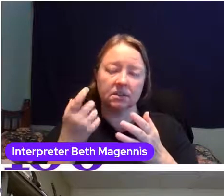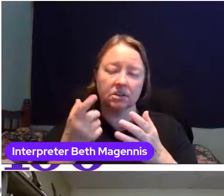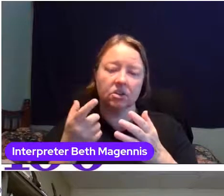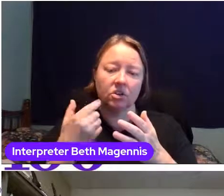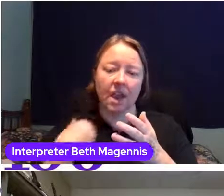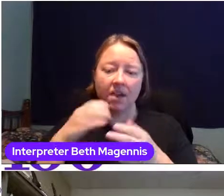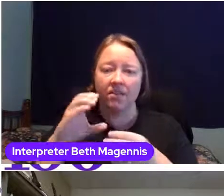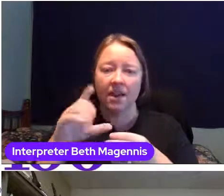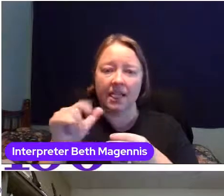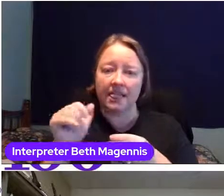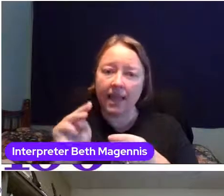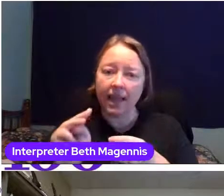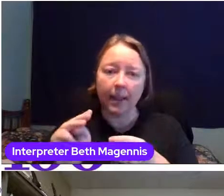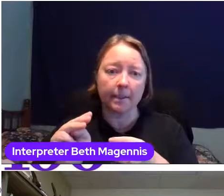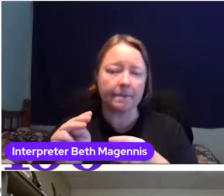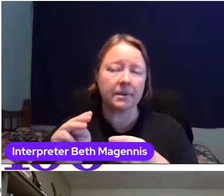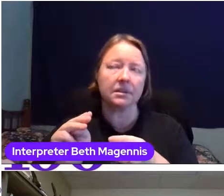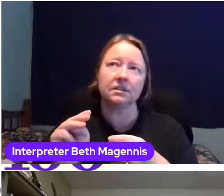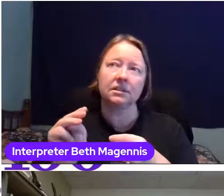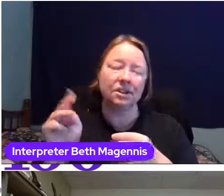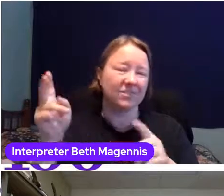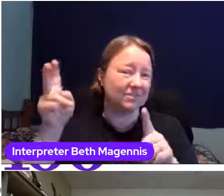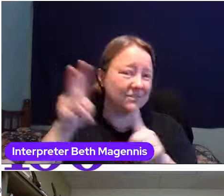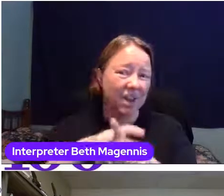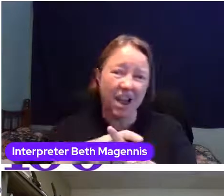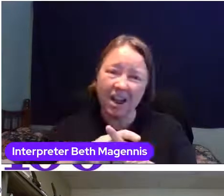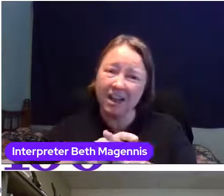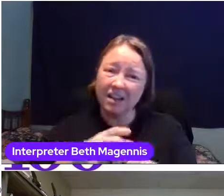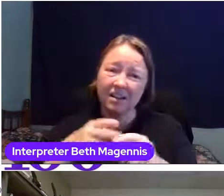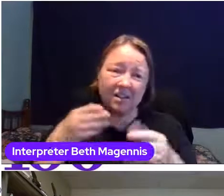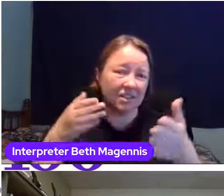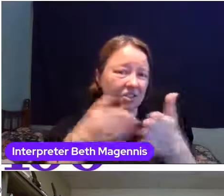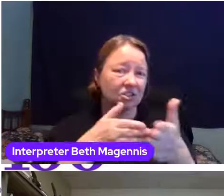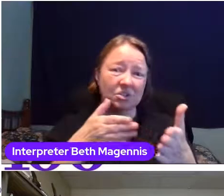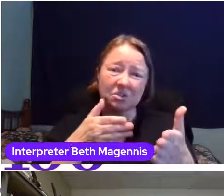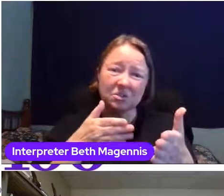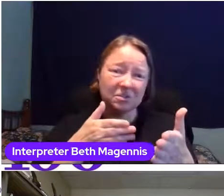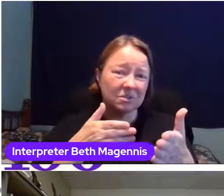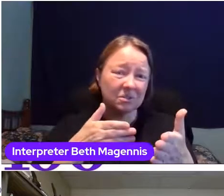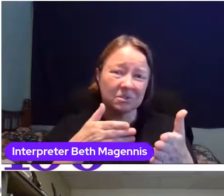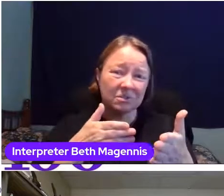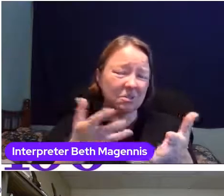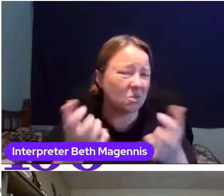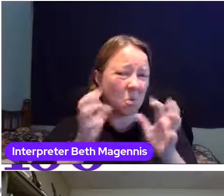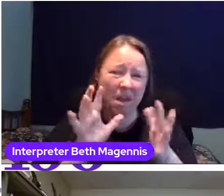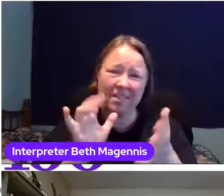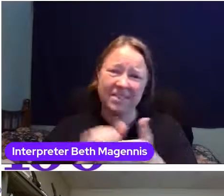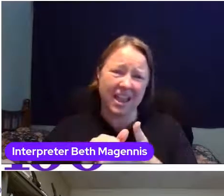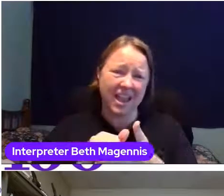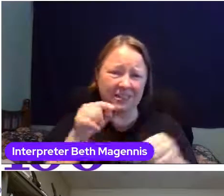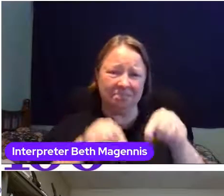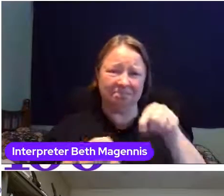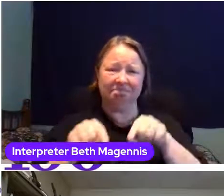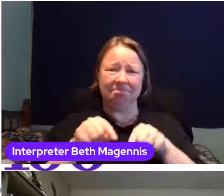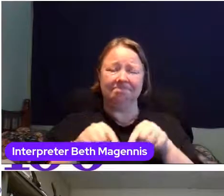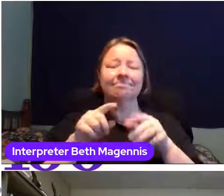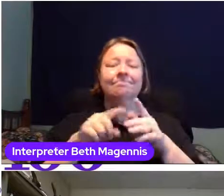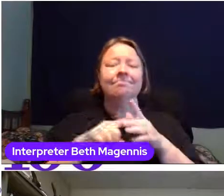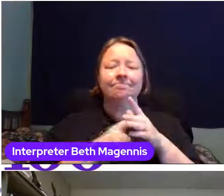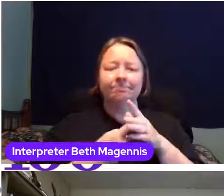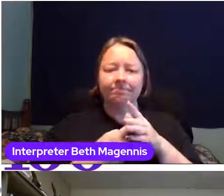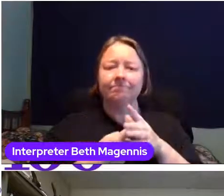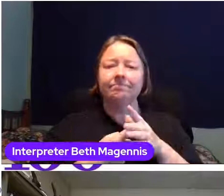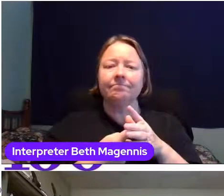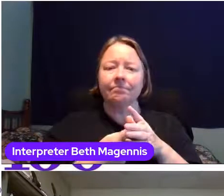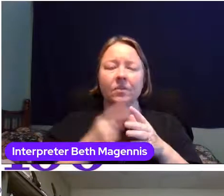or, a suit filed. So we want to work together in the beginning and figure out what we can do so that the problem doesn't